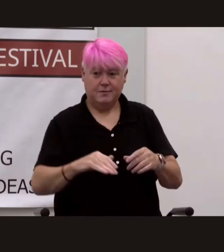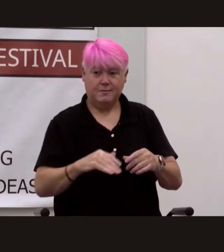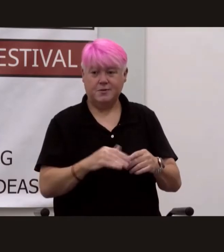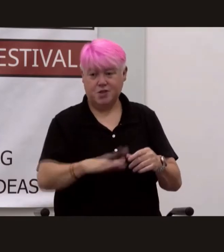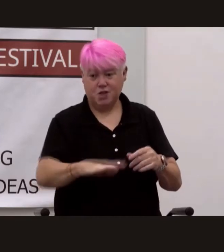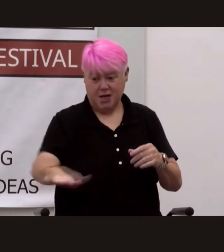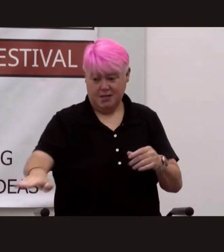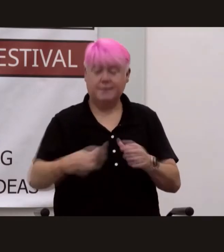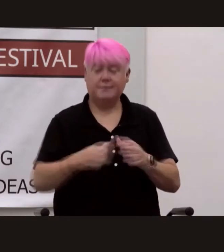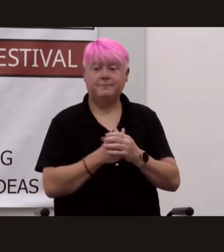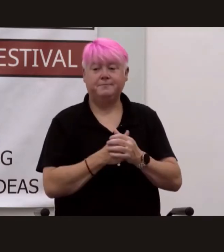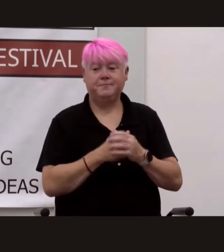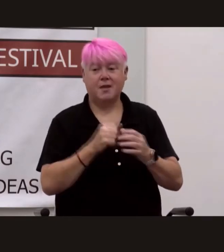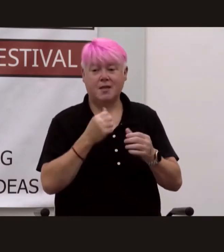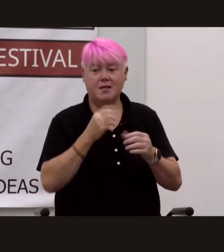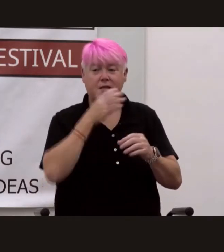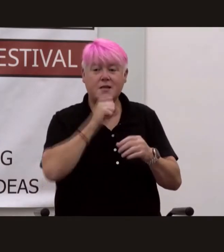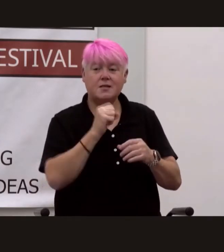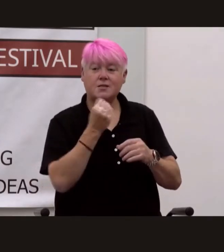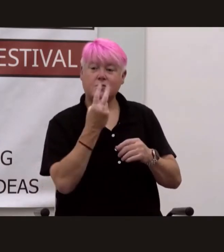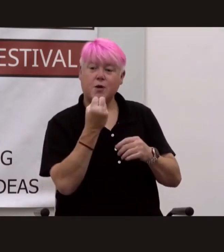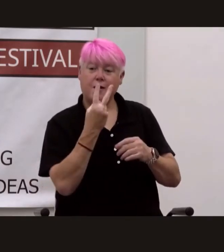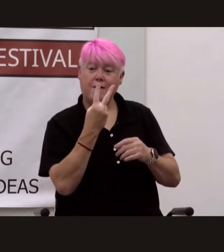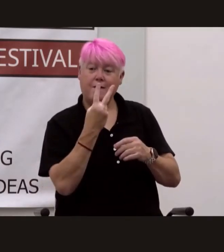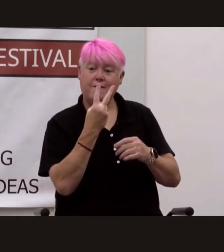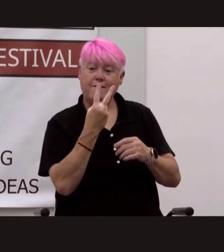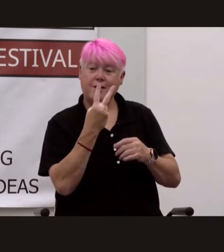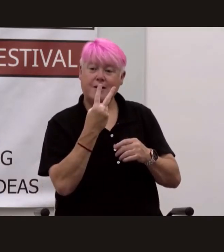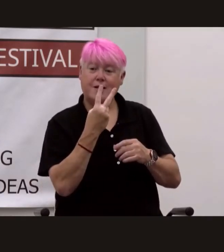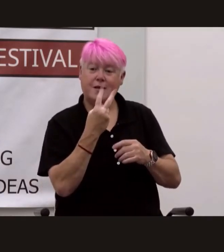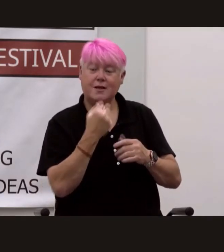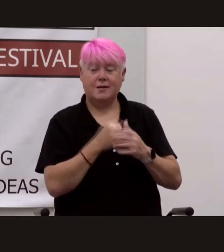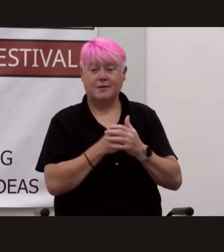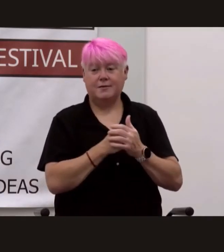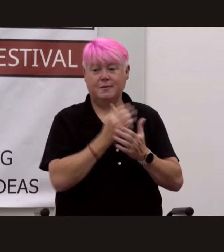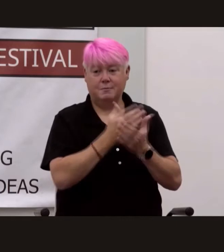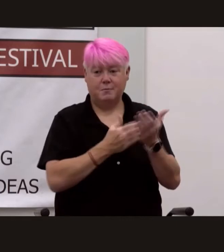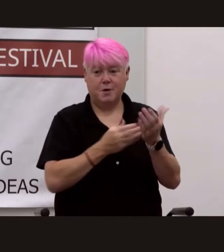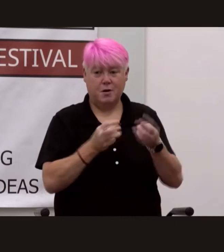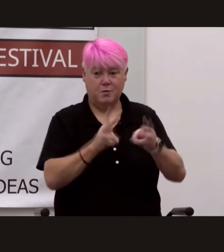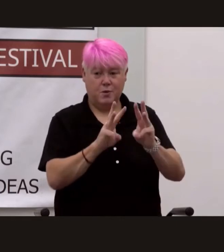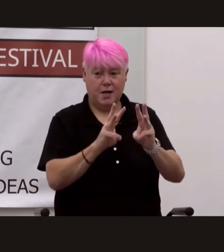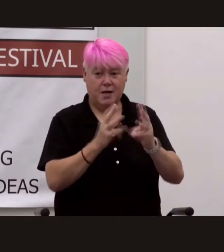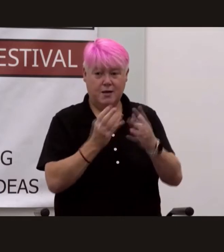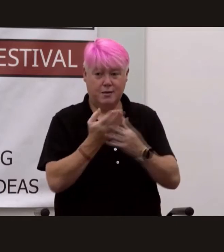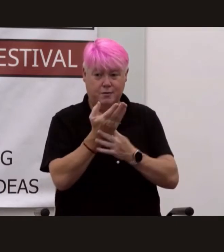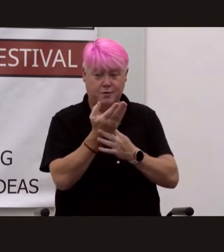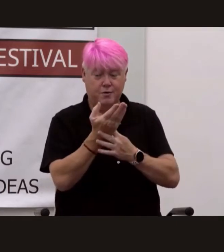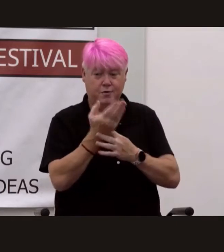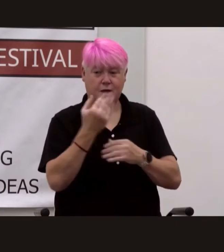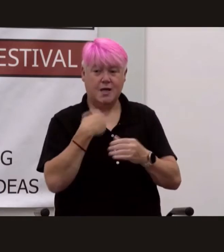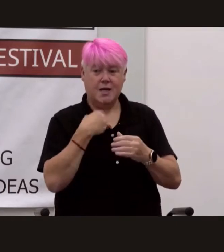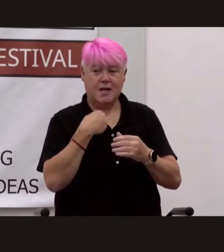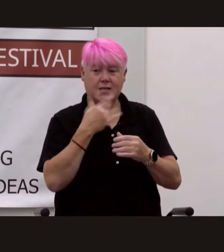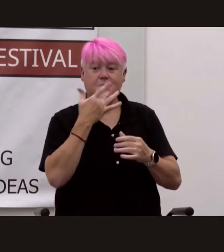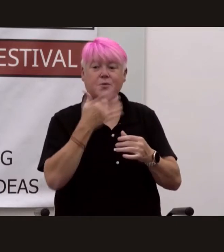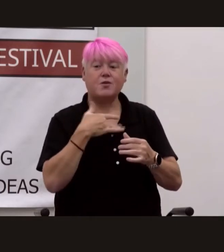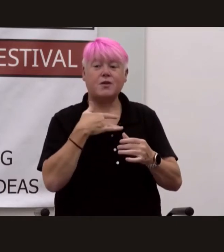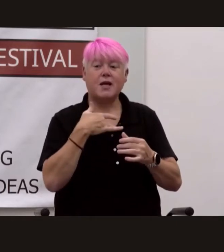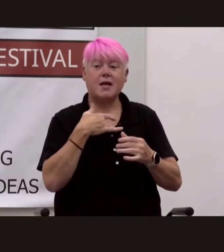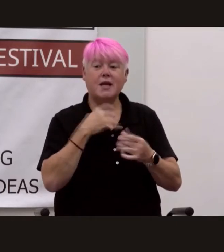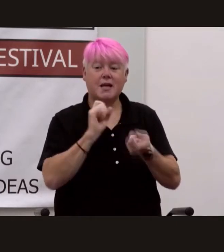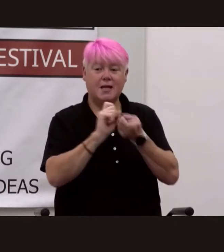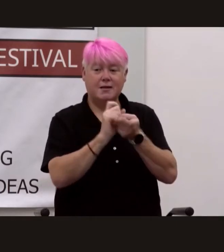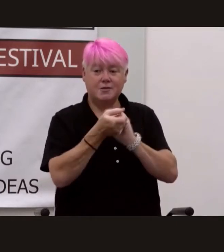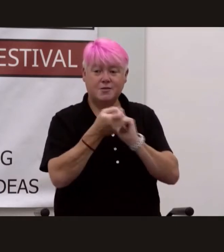novel 12 years old, and then halfway through the novel he has his birthday and turns 13. But he has been living